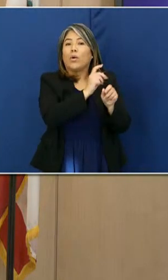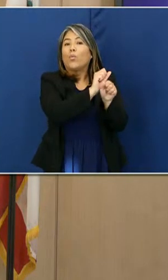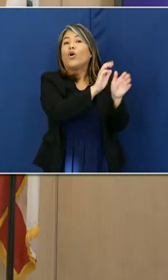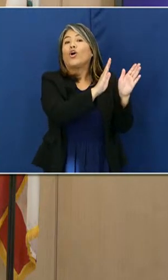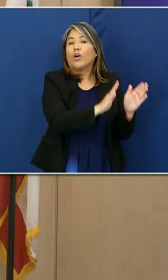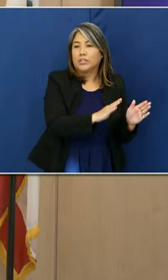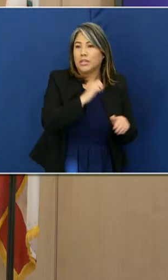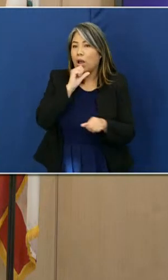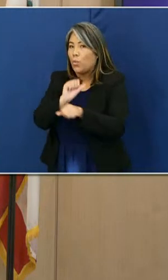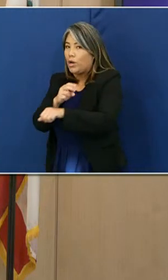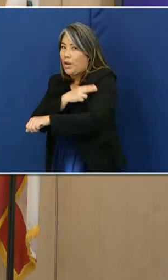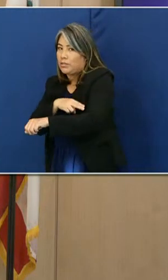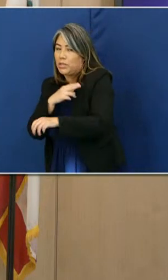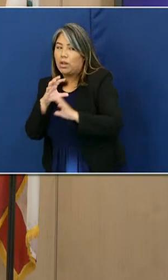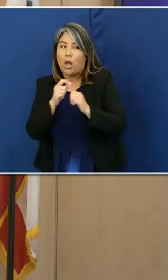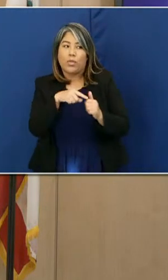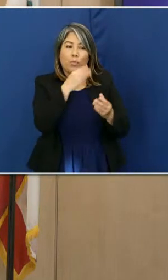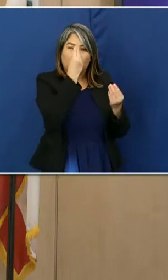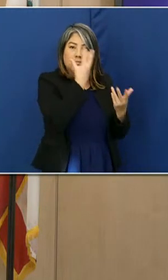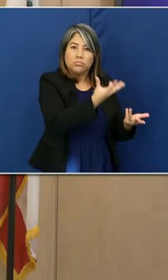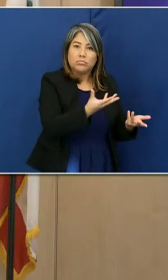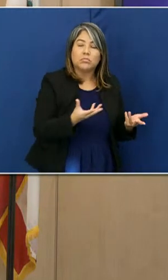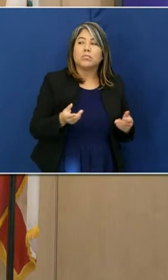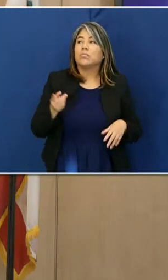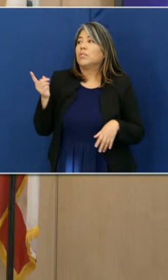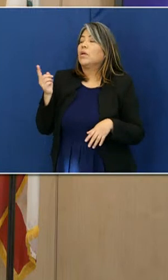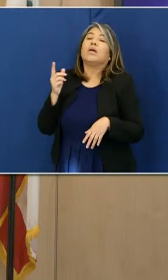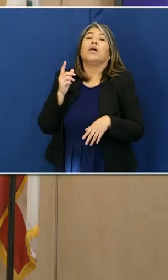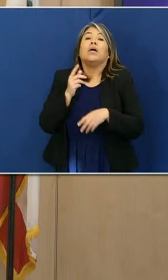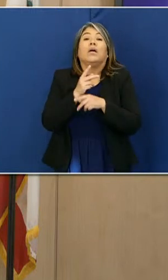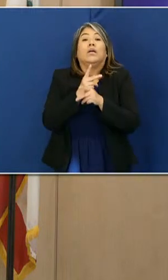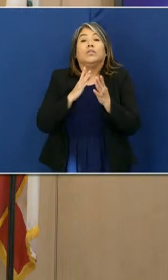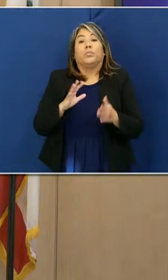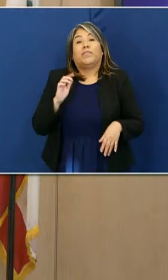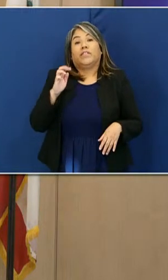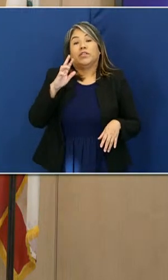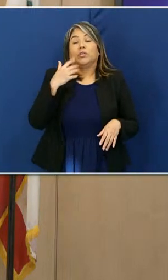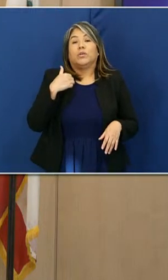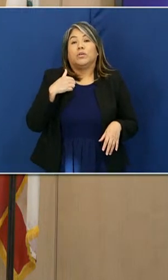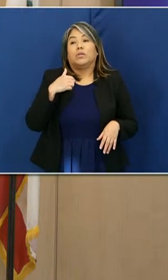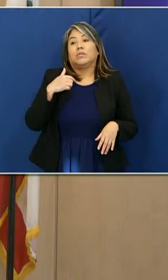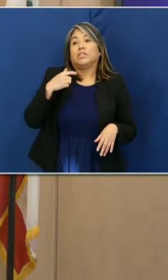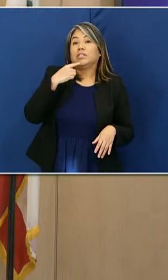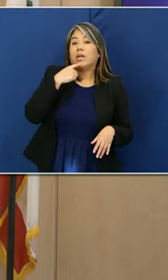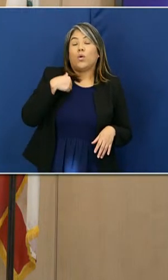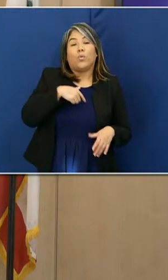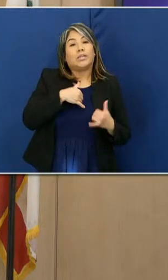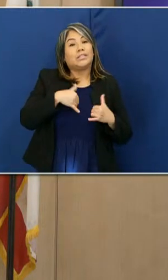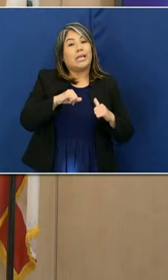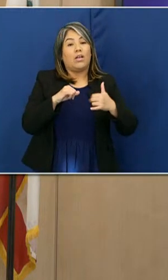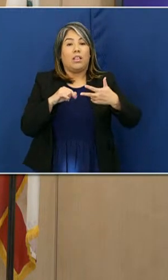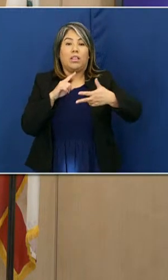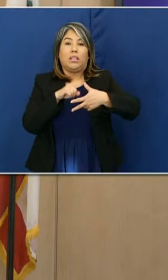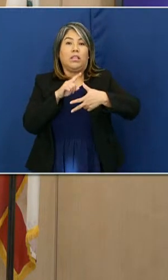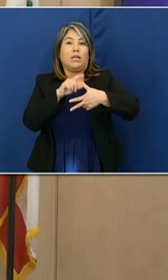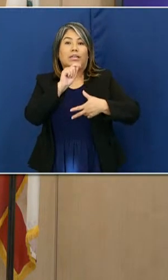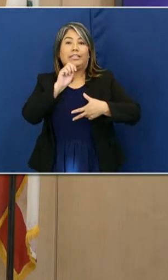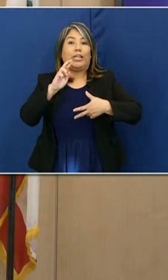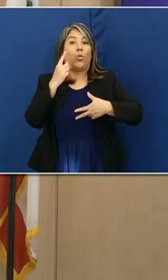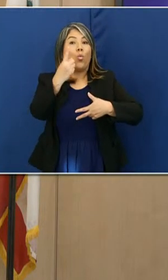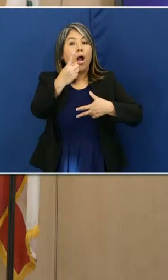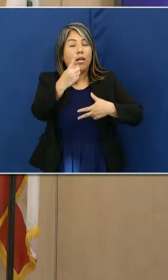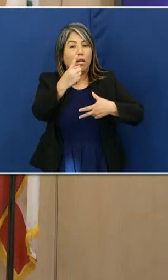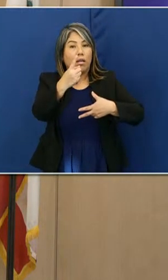notified? As Supervisor Fletcher mentioned earlier, we're still in Tier 1 of